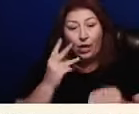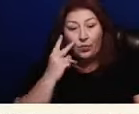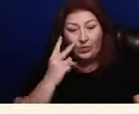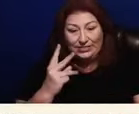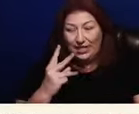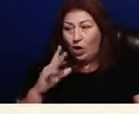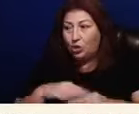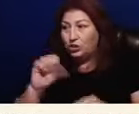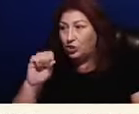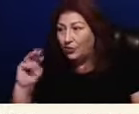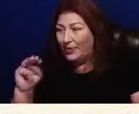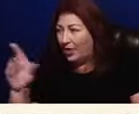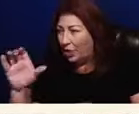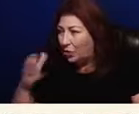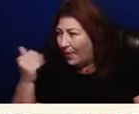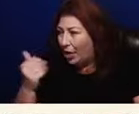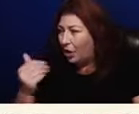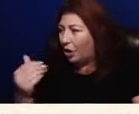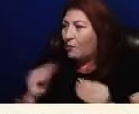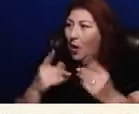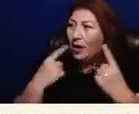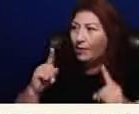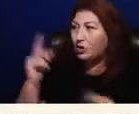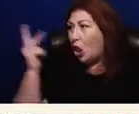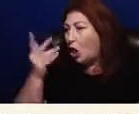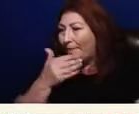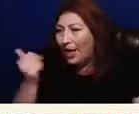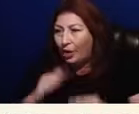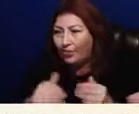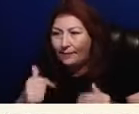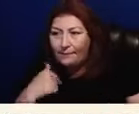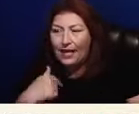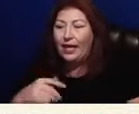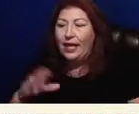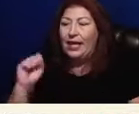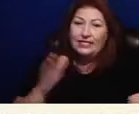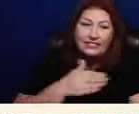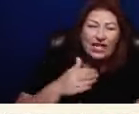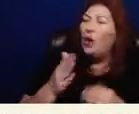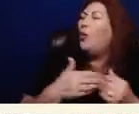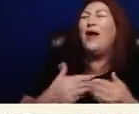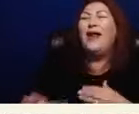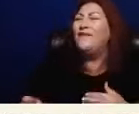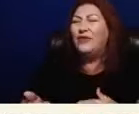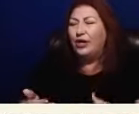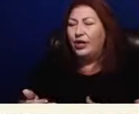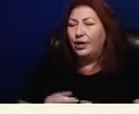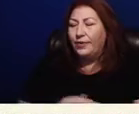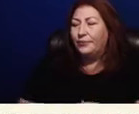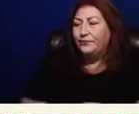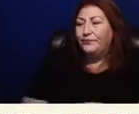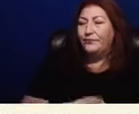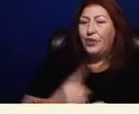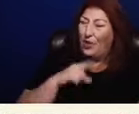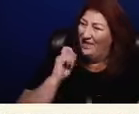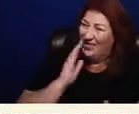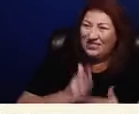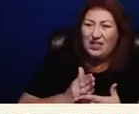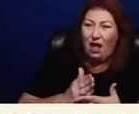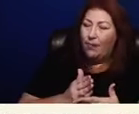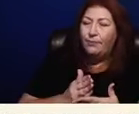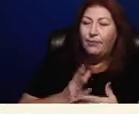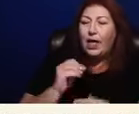is doing better, they're accomplishing more, they look better, they can sing, but whatever it is that you're comparing, we've got to stop and we've got to